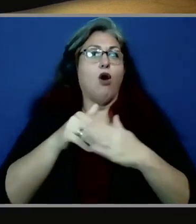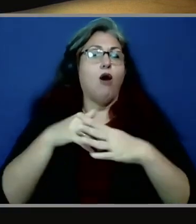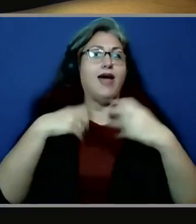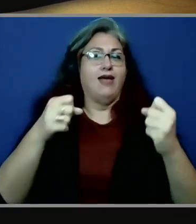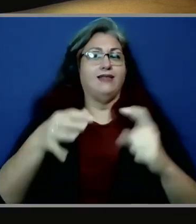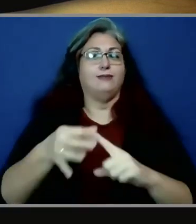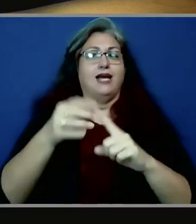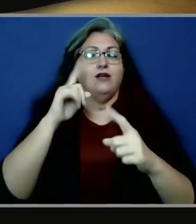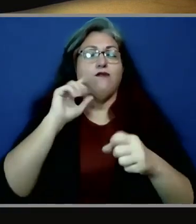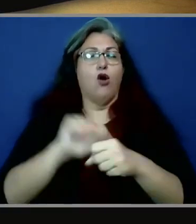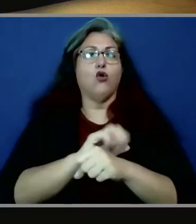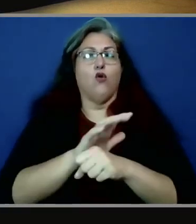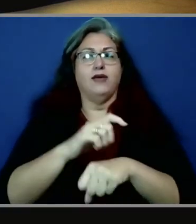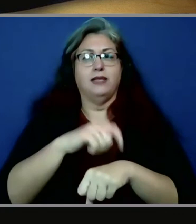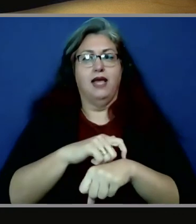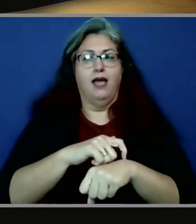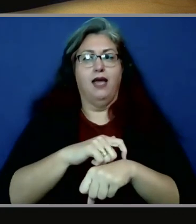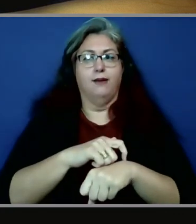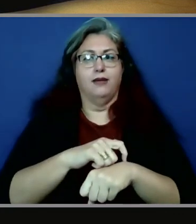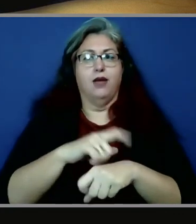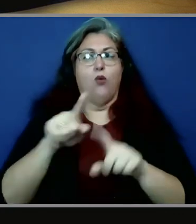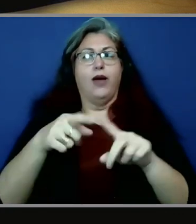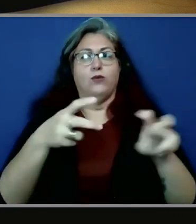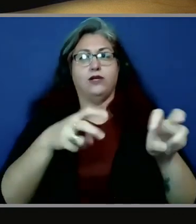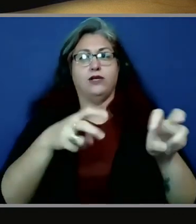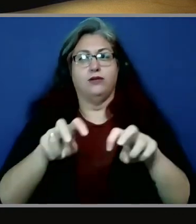COVID time, and as we transition.